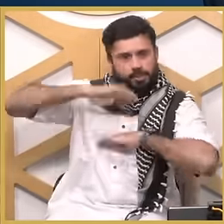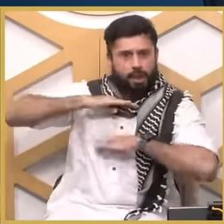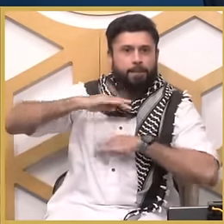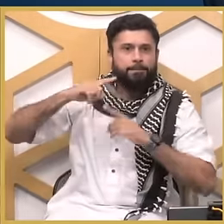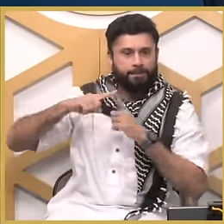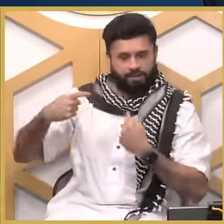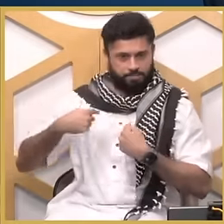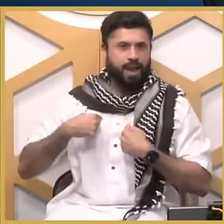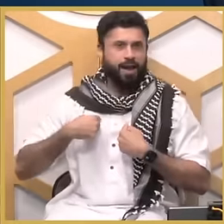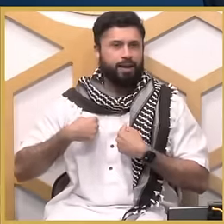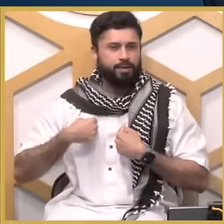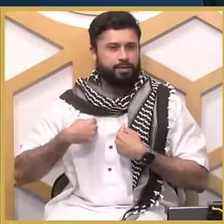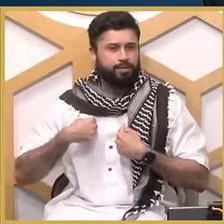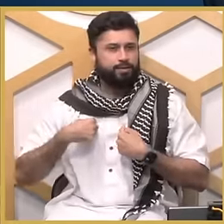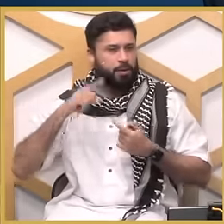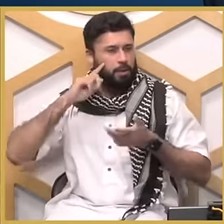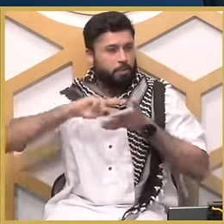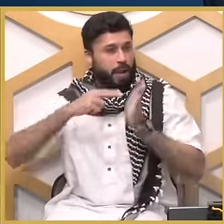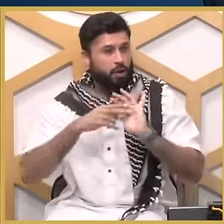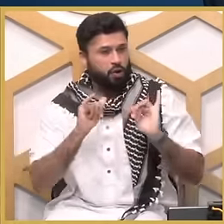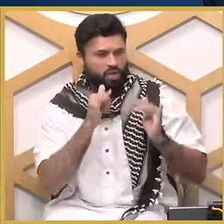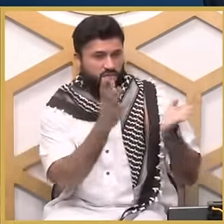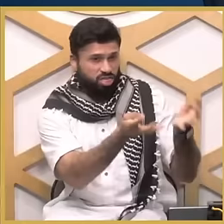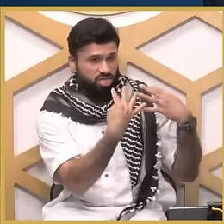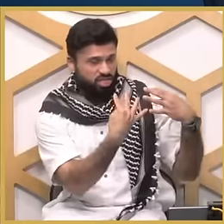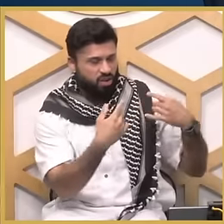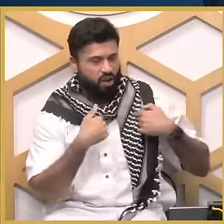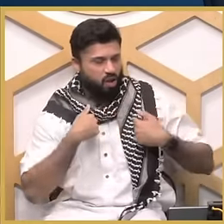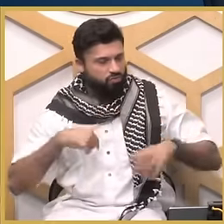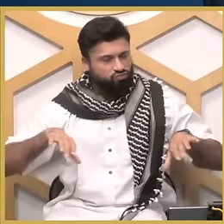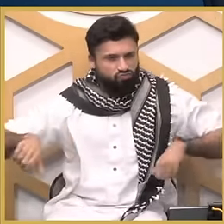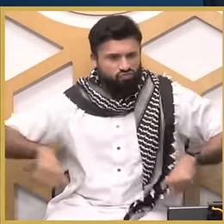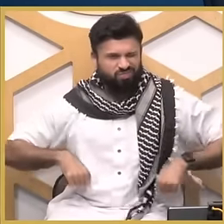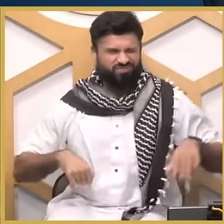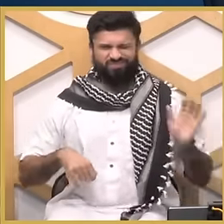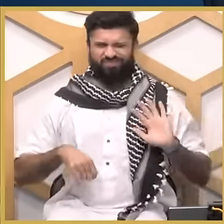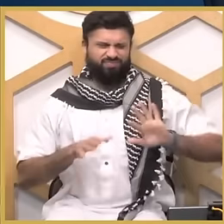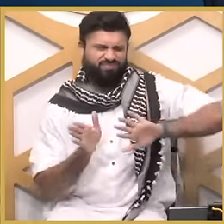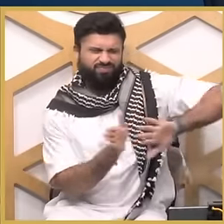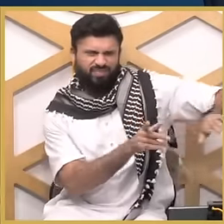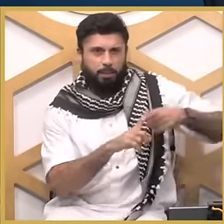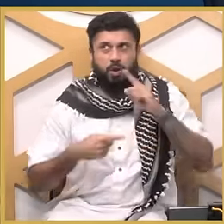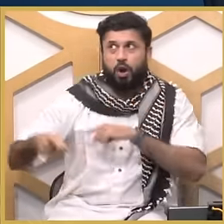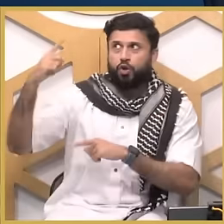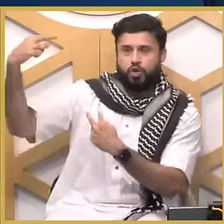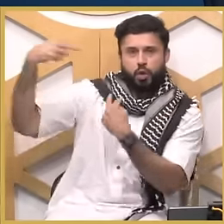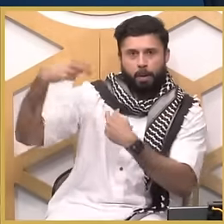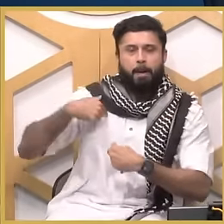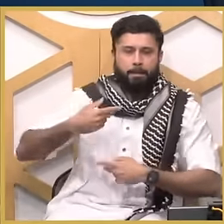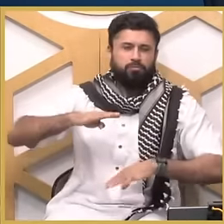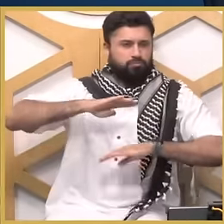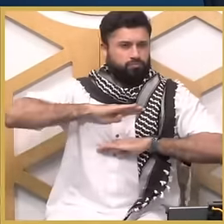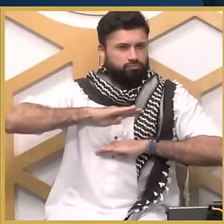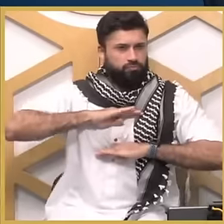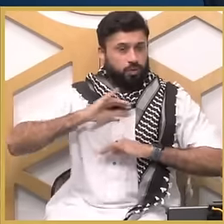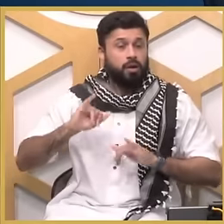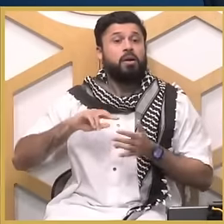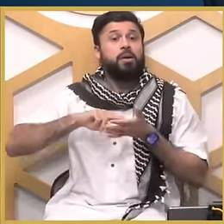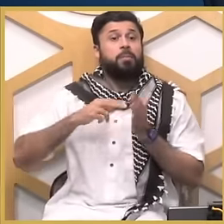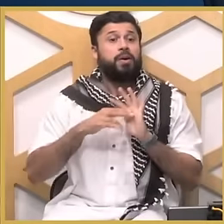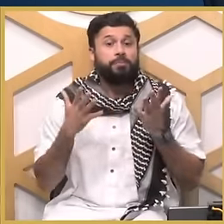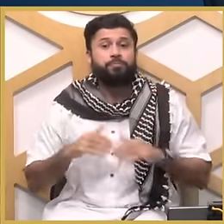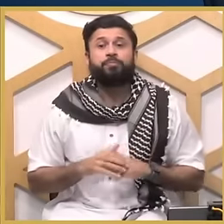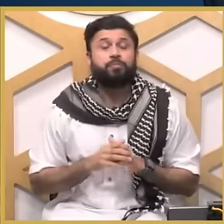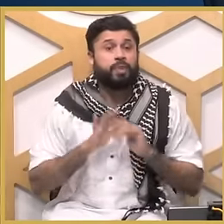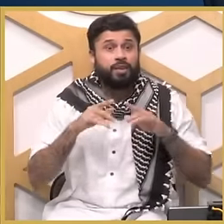feeling. You would stop desiring this. You would stop looking for that moment of validation and attention and recognition. Why